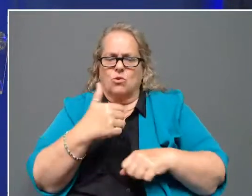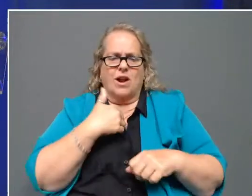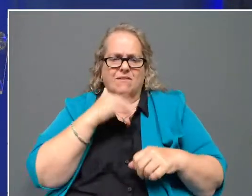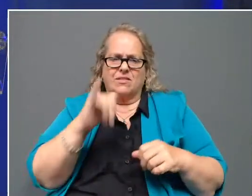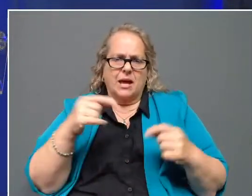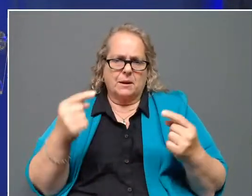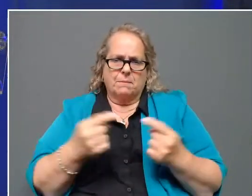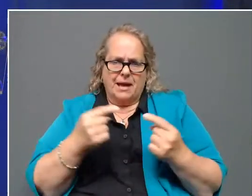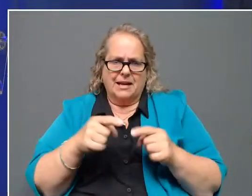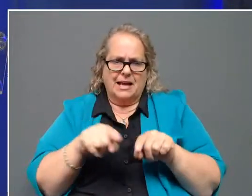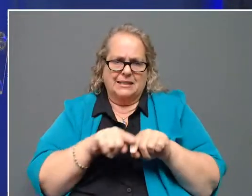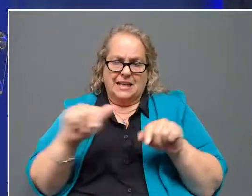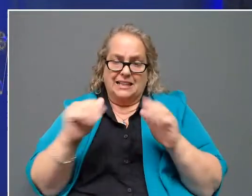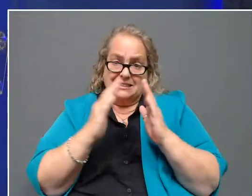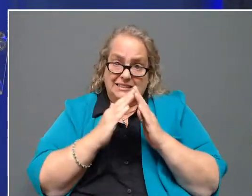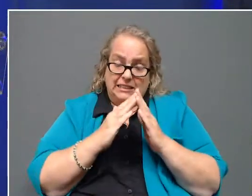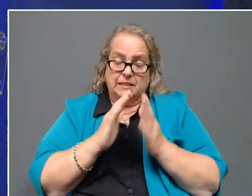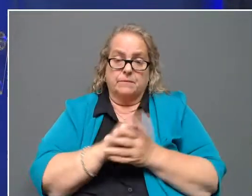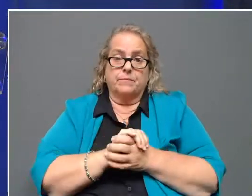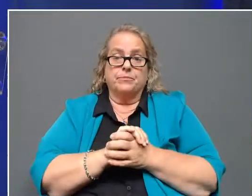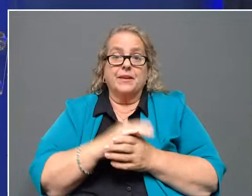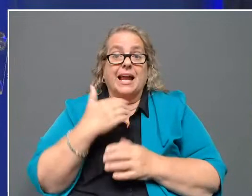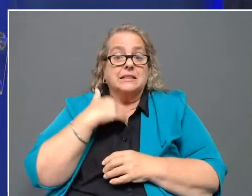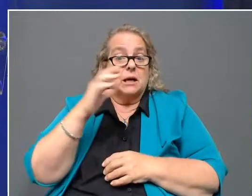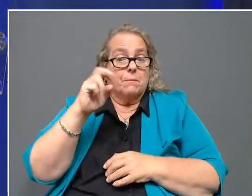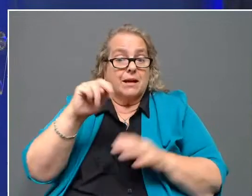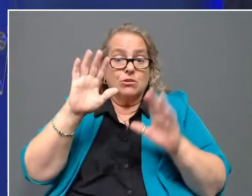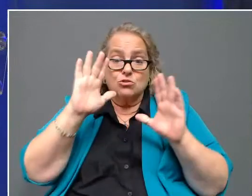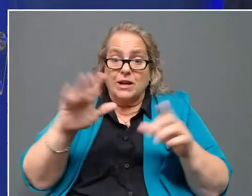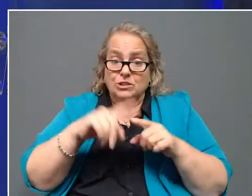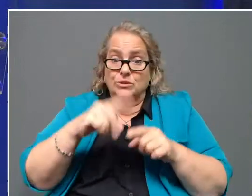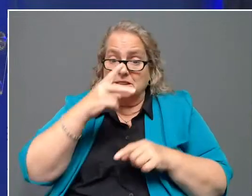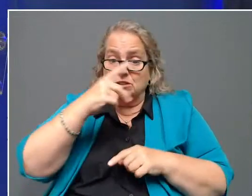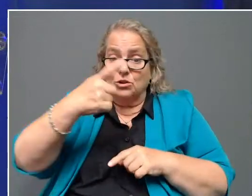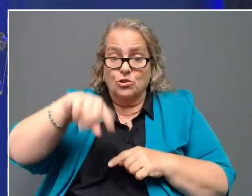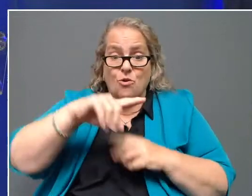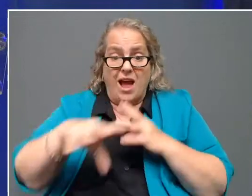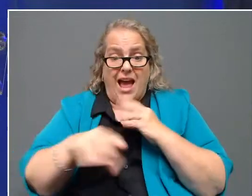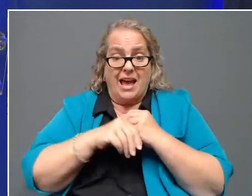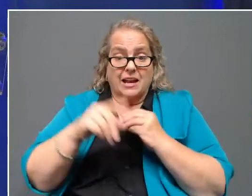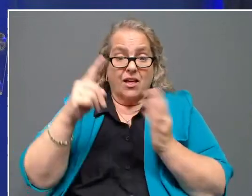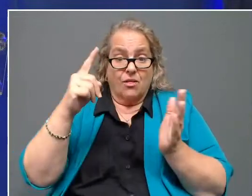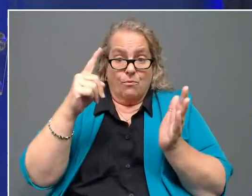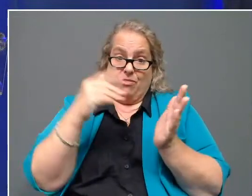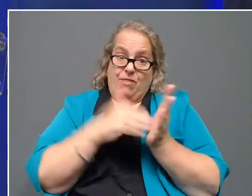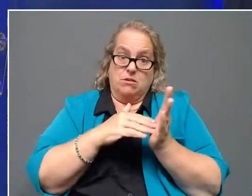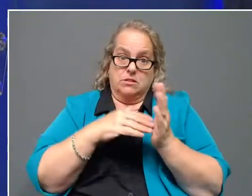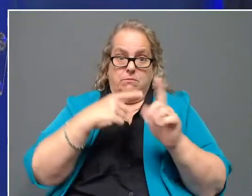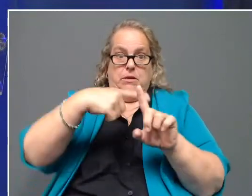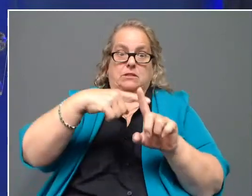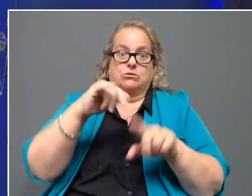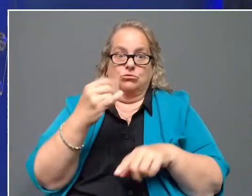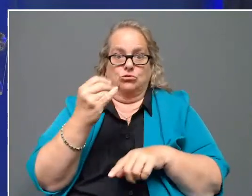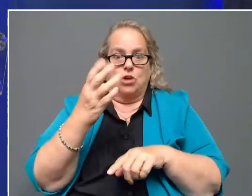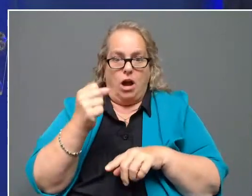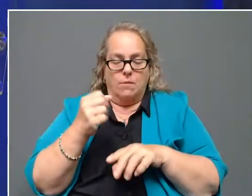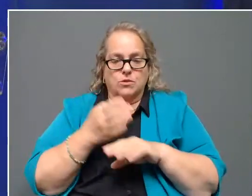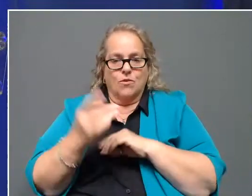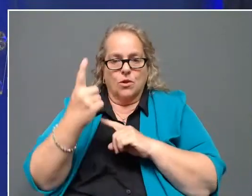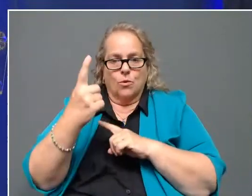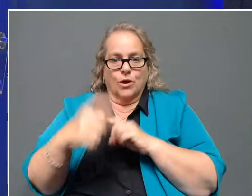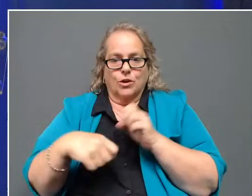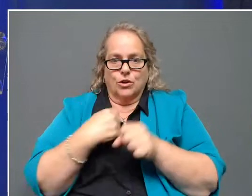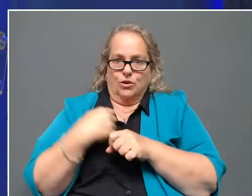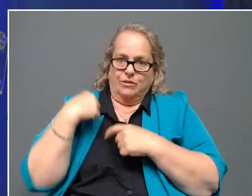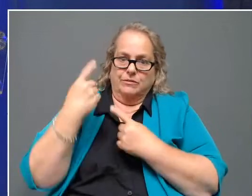city. It's been great to see you all add these 1,000-plus jobs over the past years or so, highlighting our rich